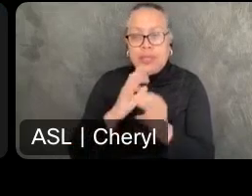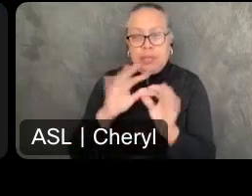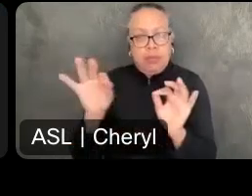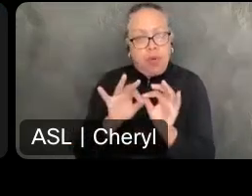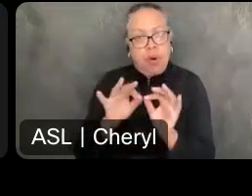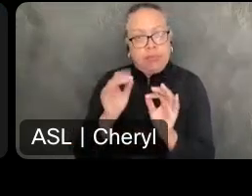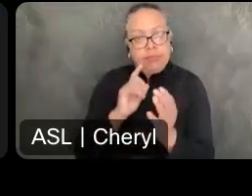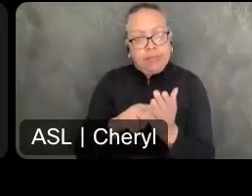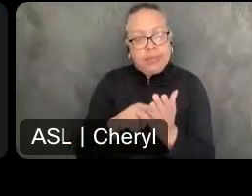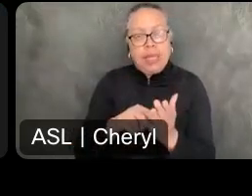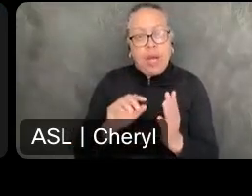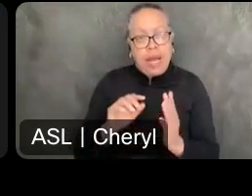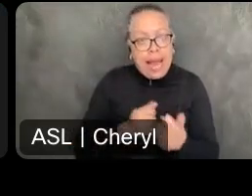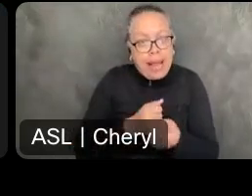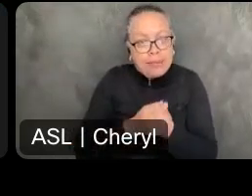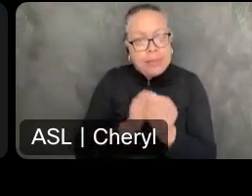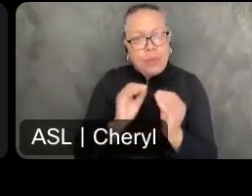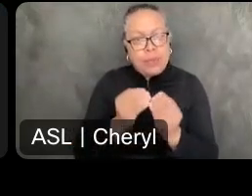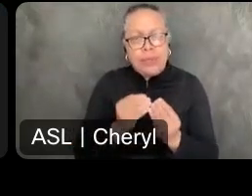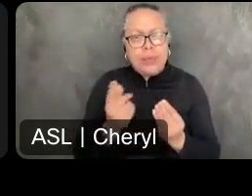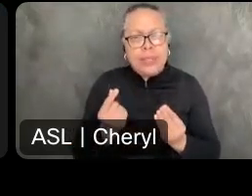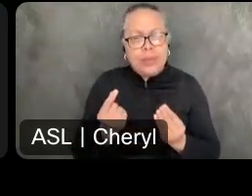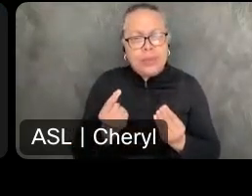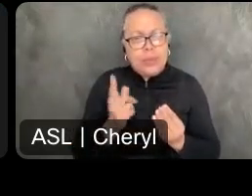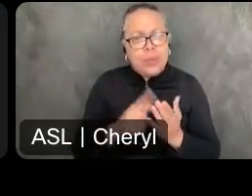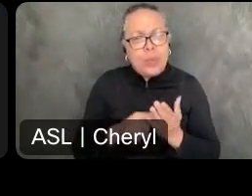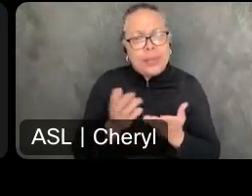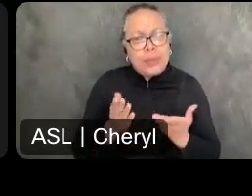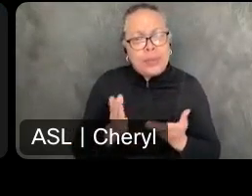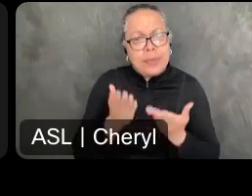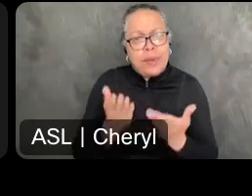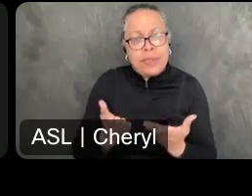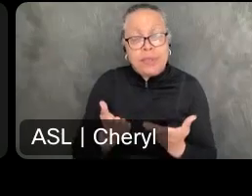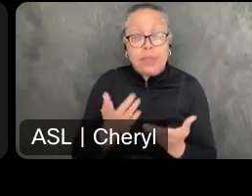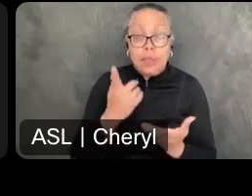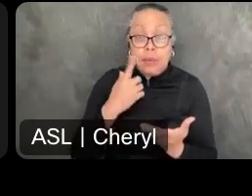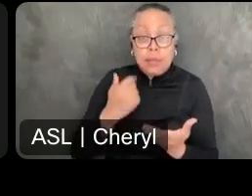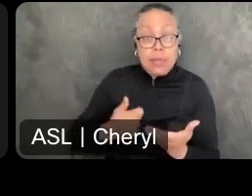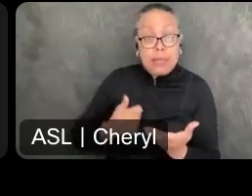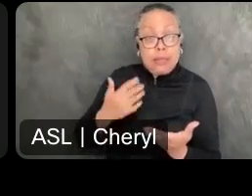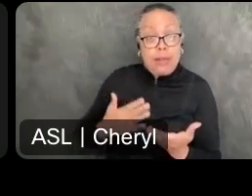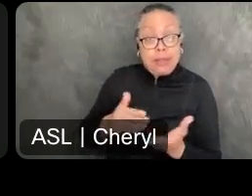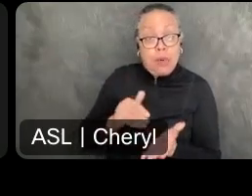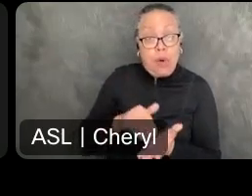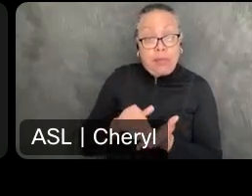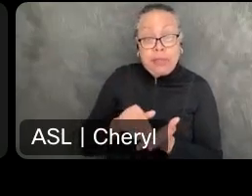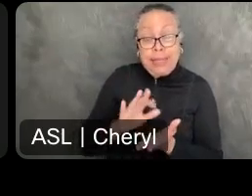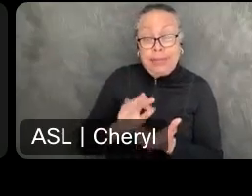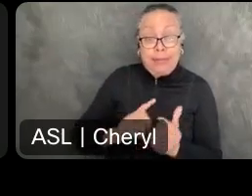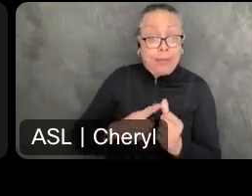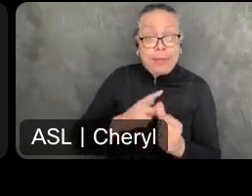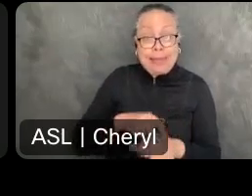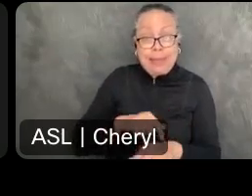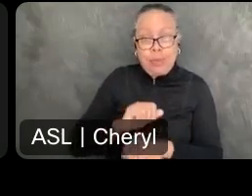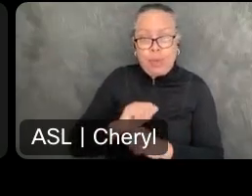and offer because survivors very often, in my experience, if they haven't worked with an advocate before,